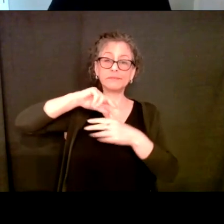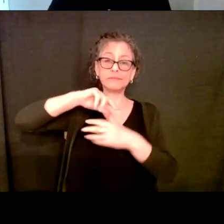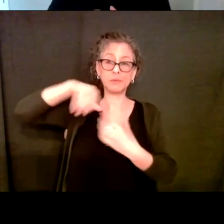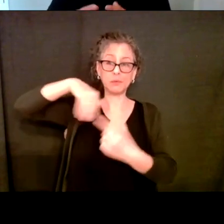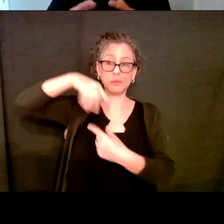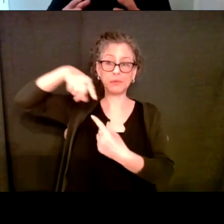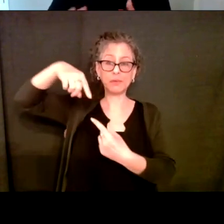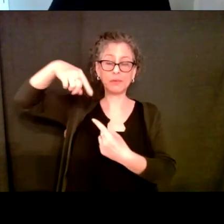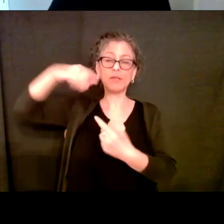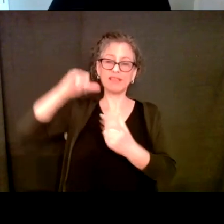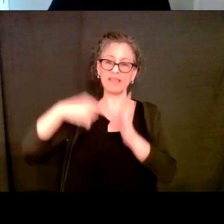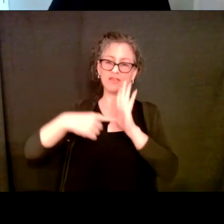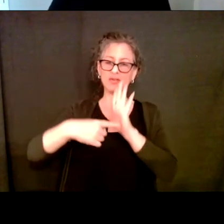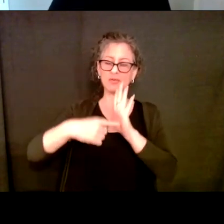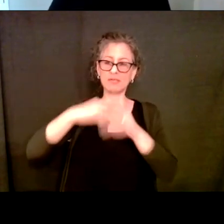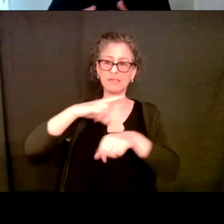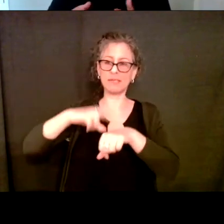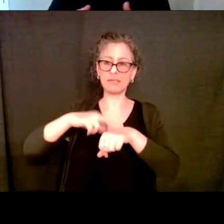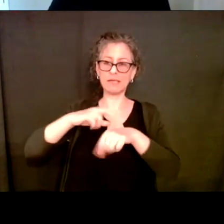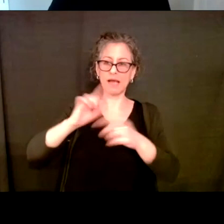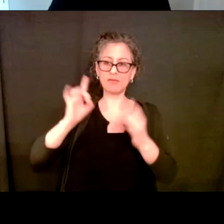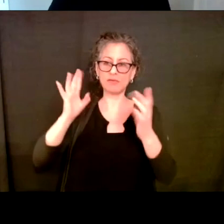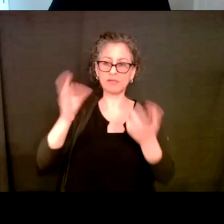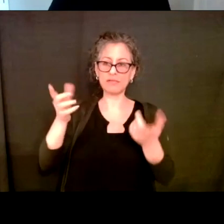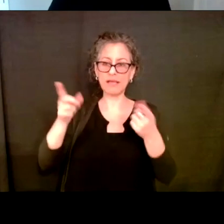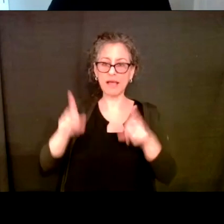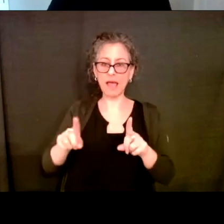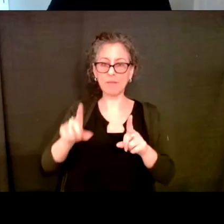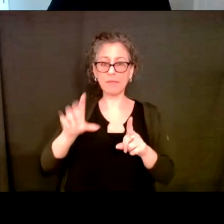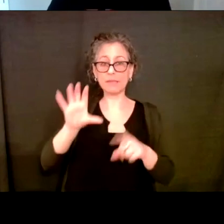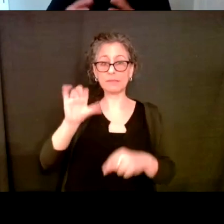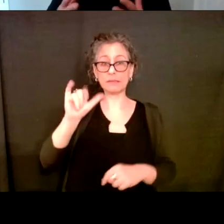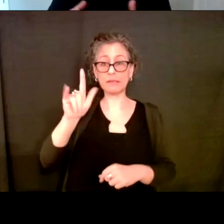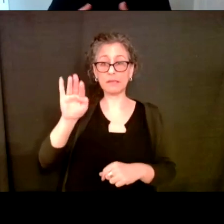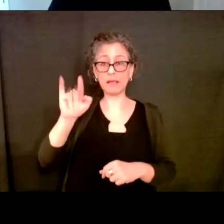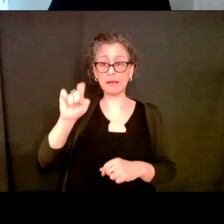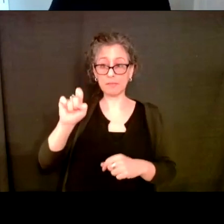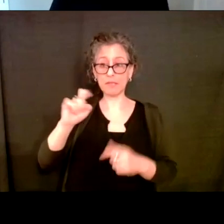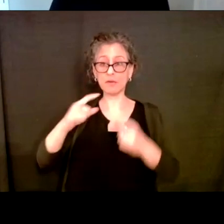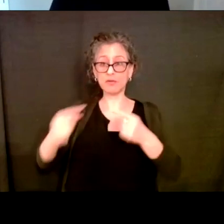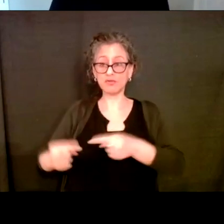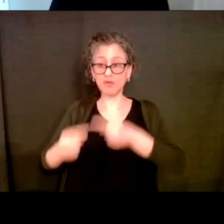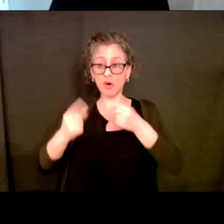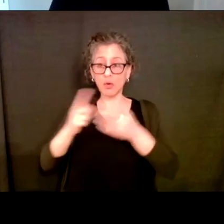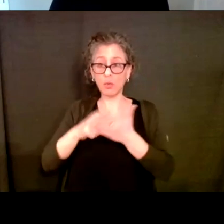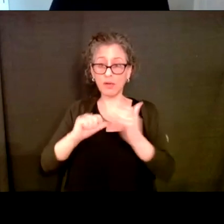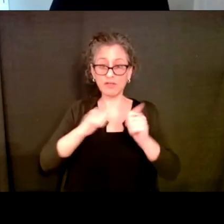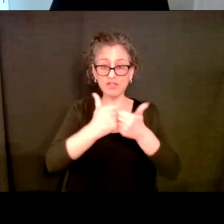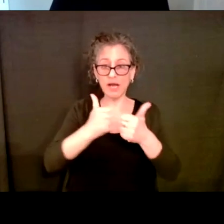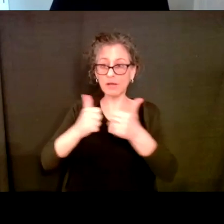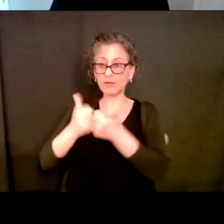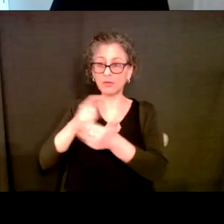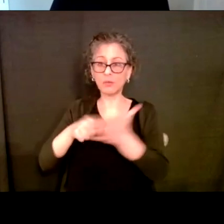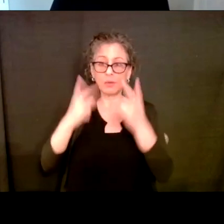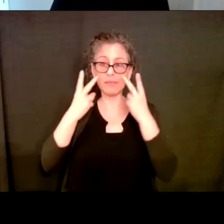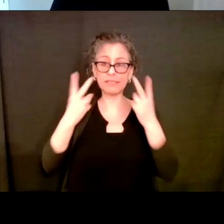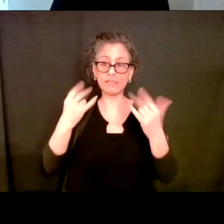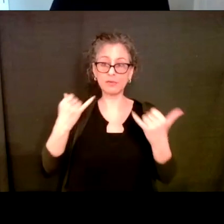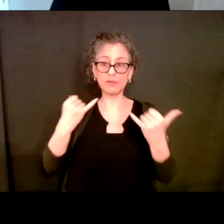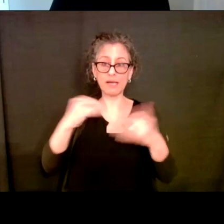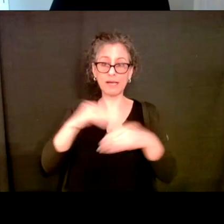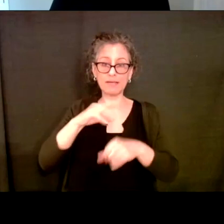of the natural disasters, the climate crisis, all the challenges that we're seeing in the world today in